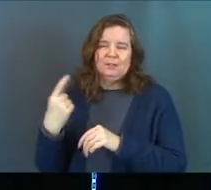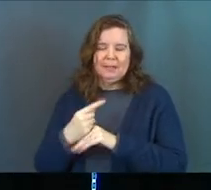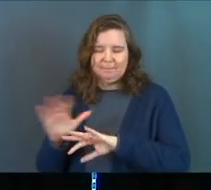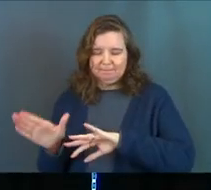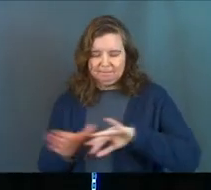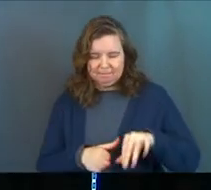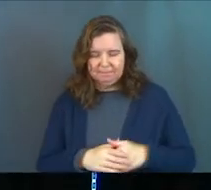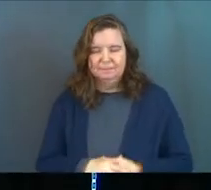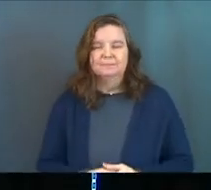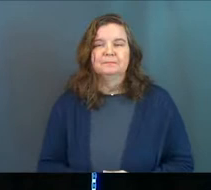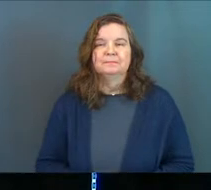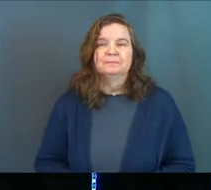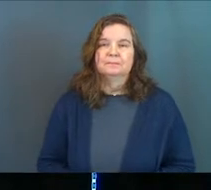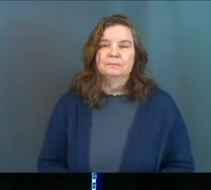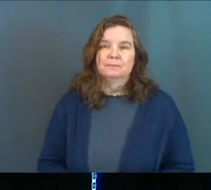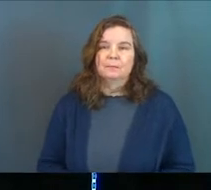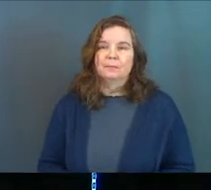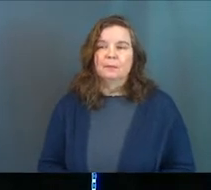day.